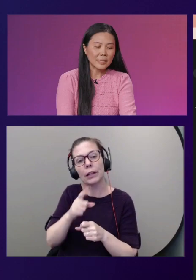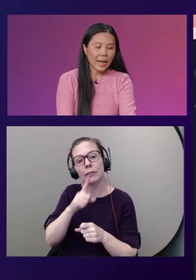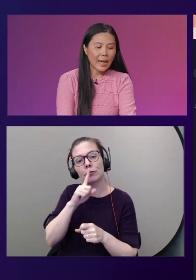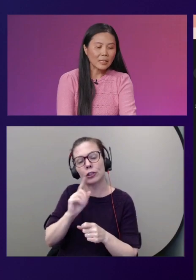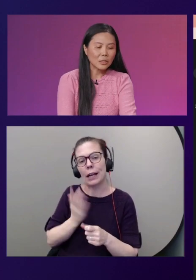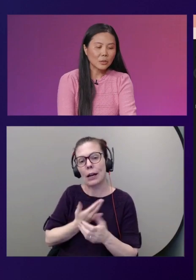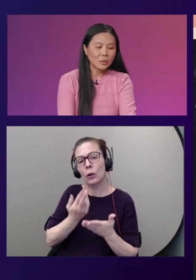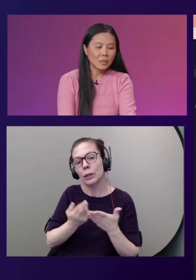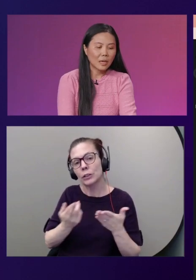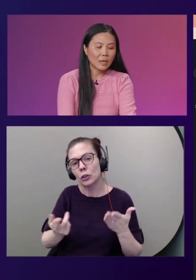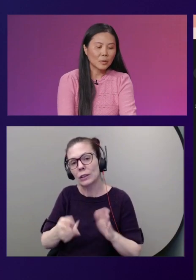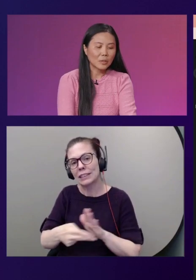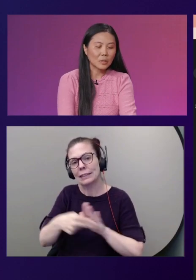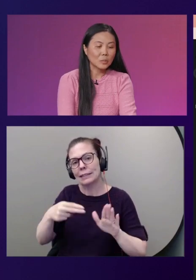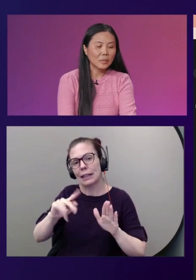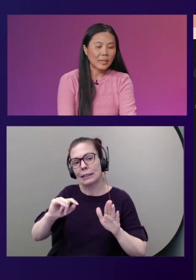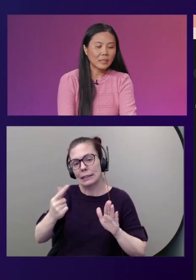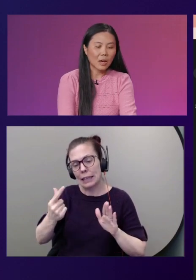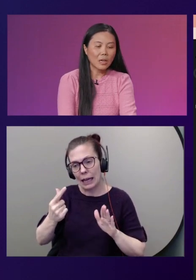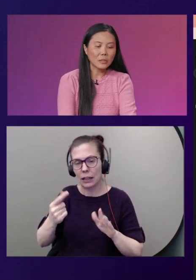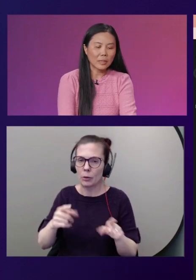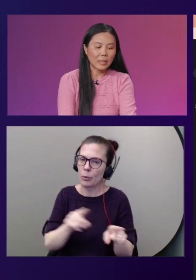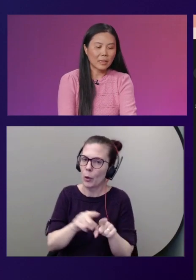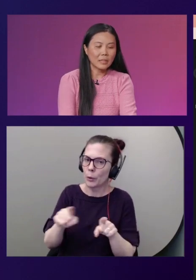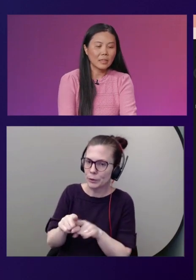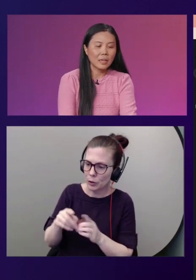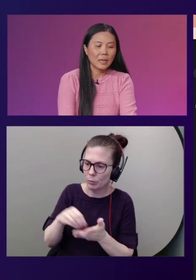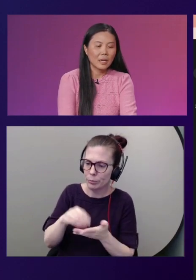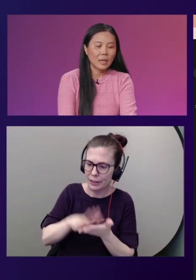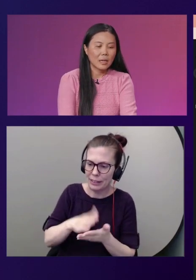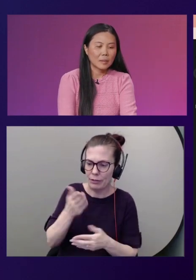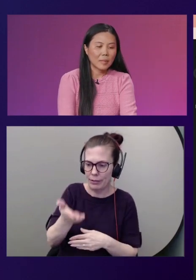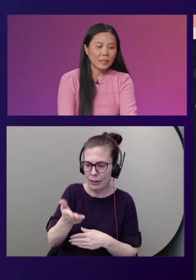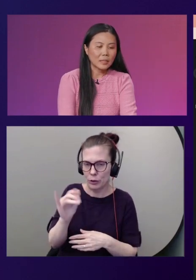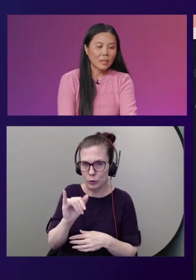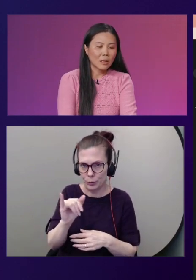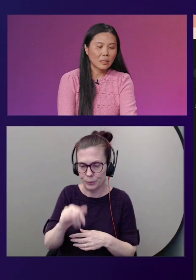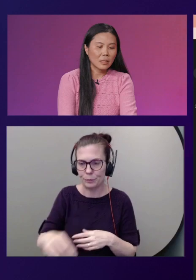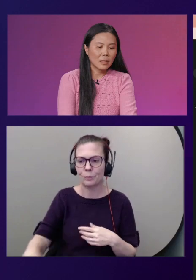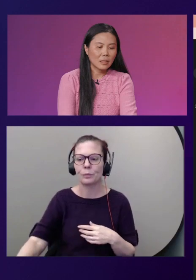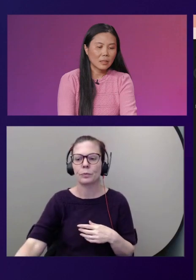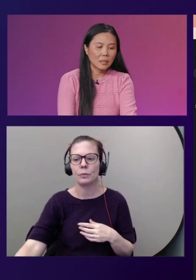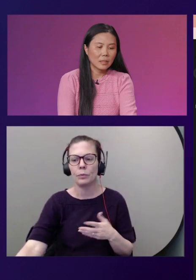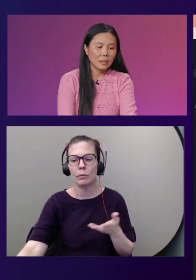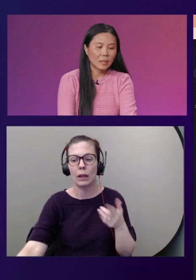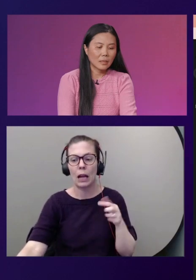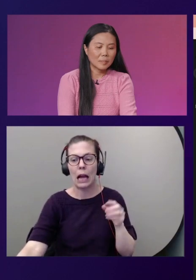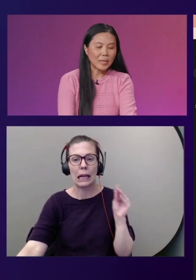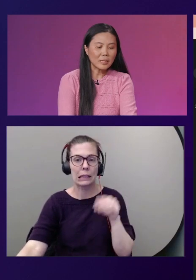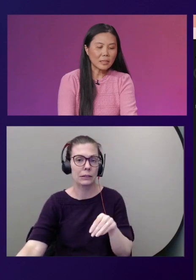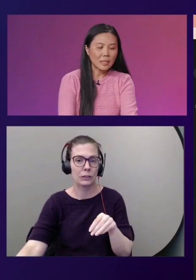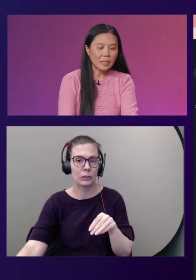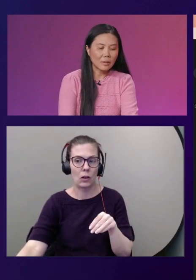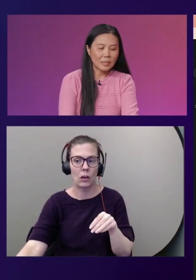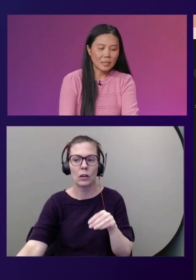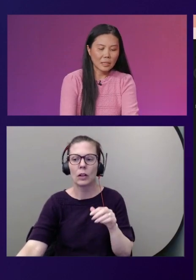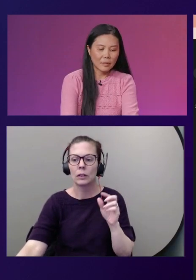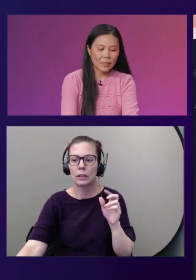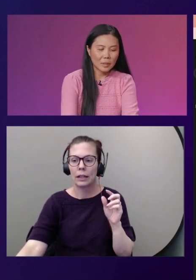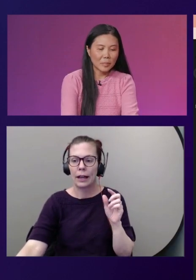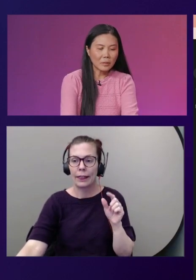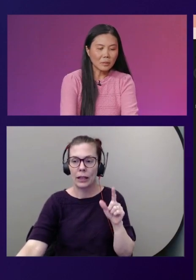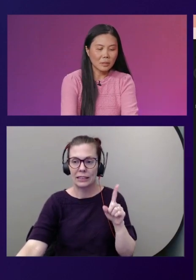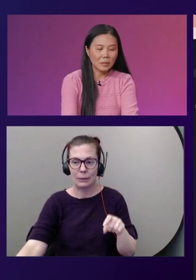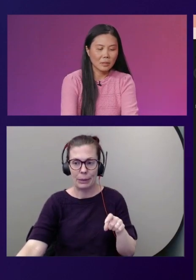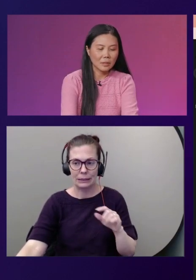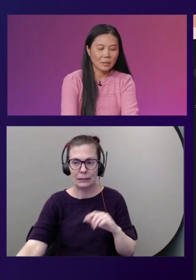resources are tagged, so we also put that in the construct there. I installed the dependency. Now let's see if